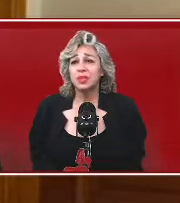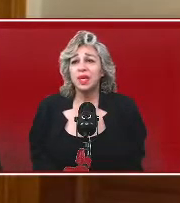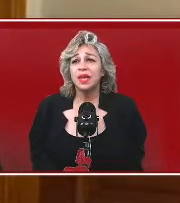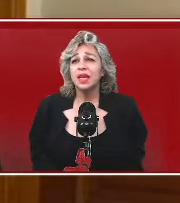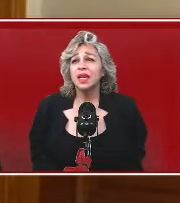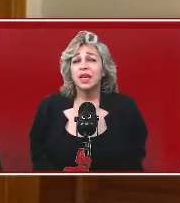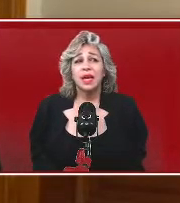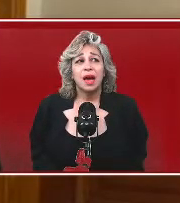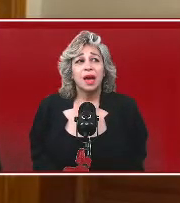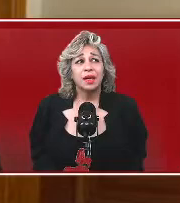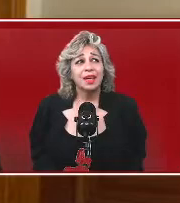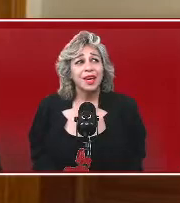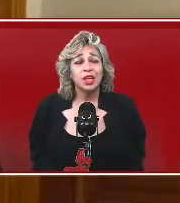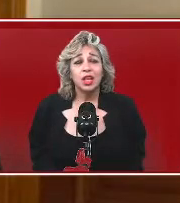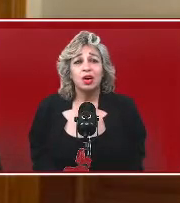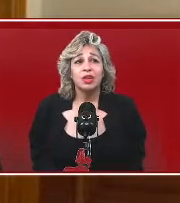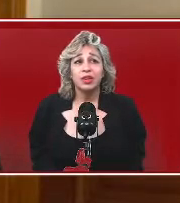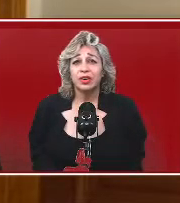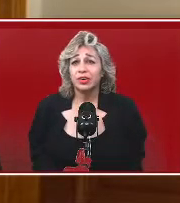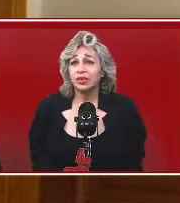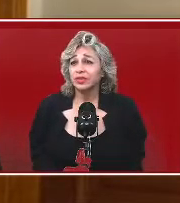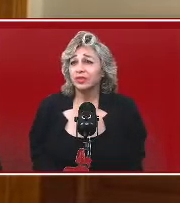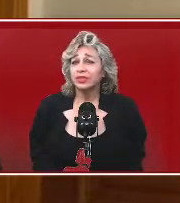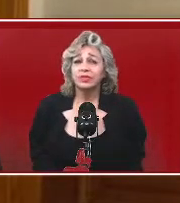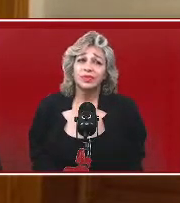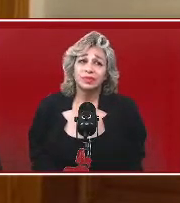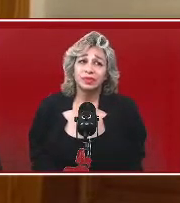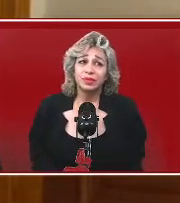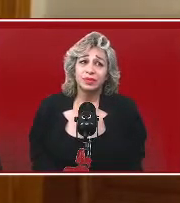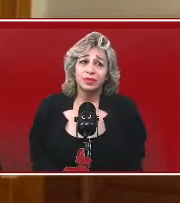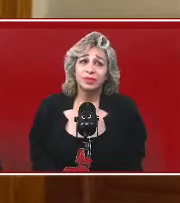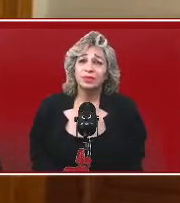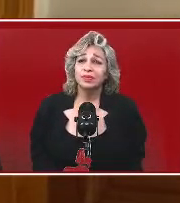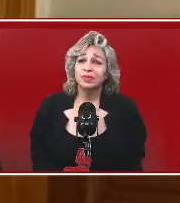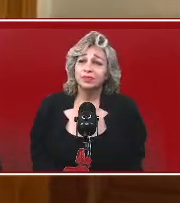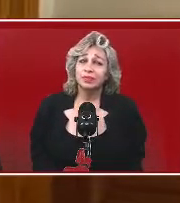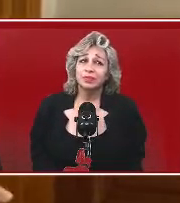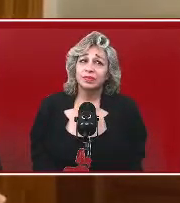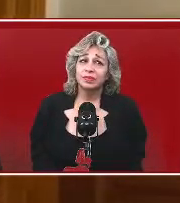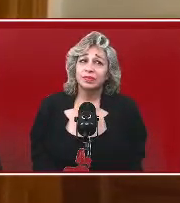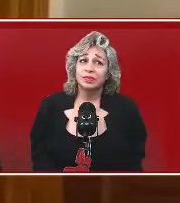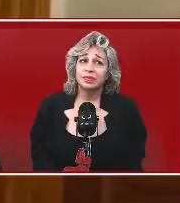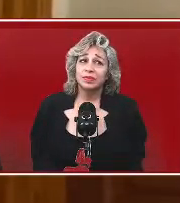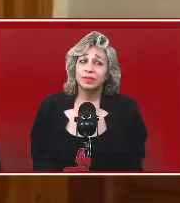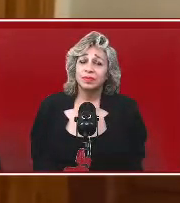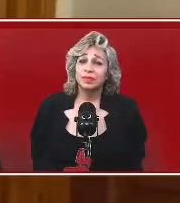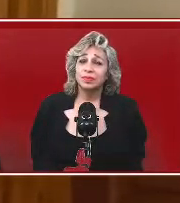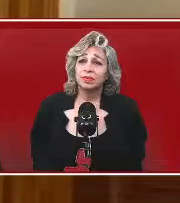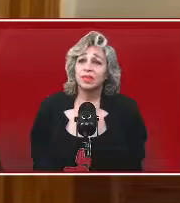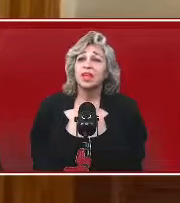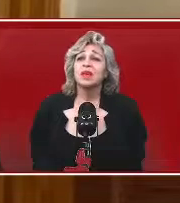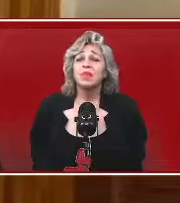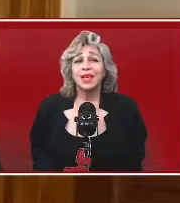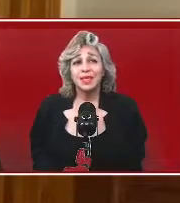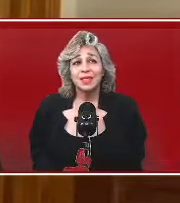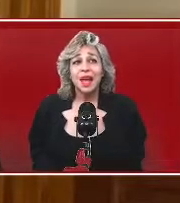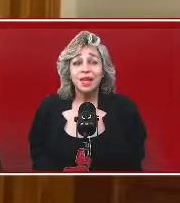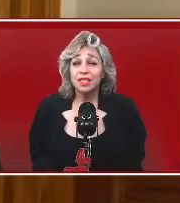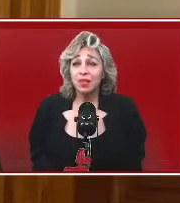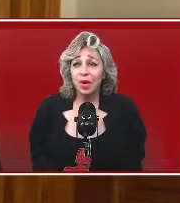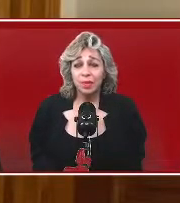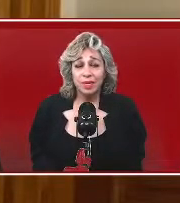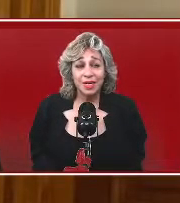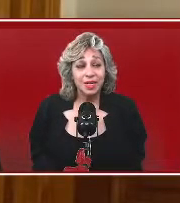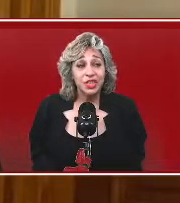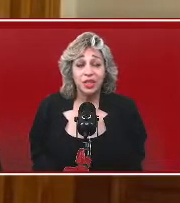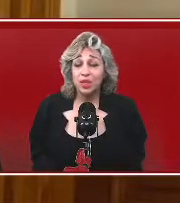seems to be getting longer, porque esa es la recomendación, la tenemos que cumplir because that is